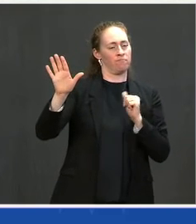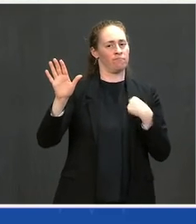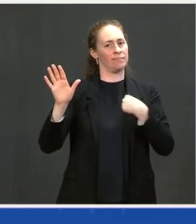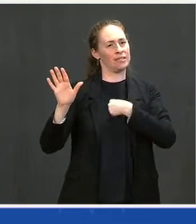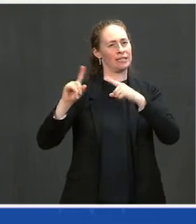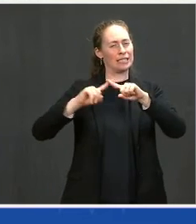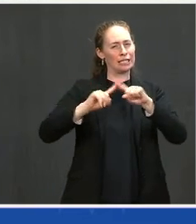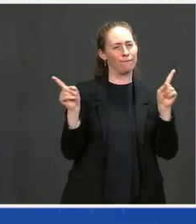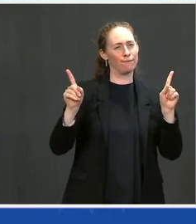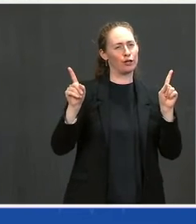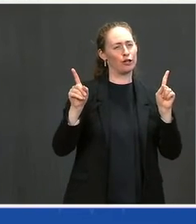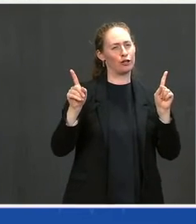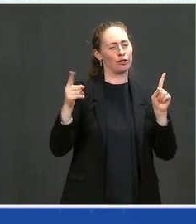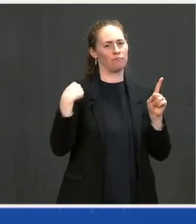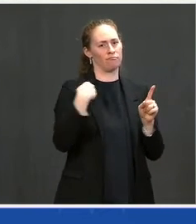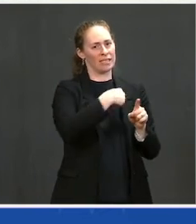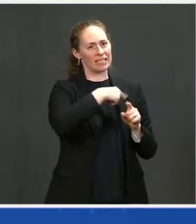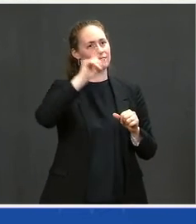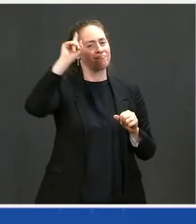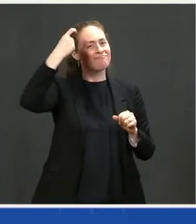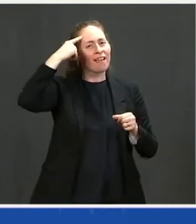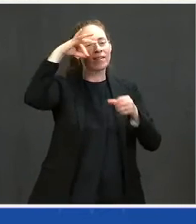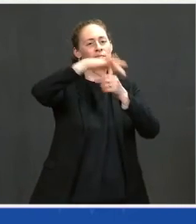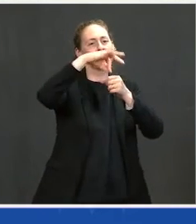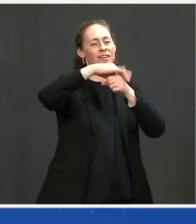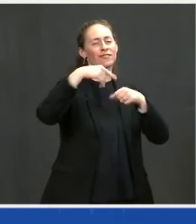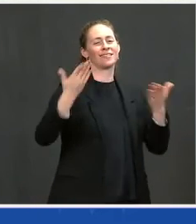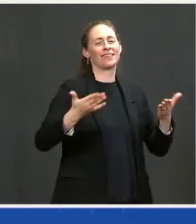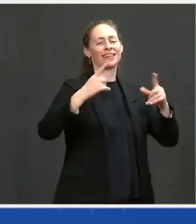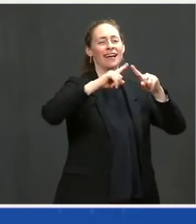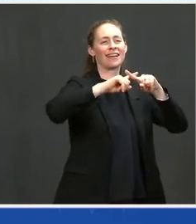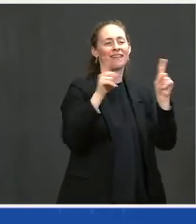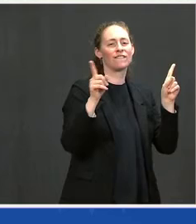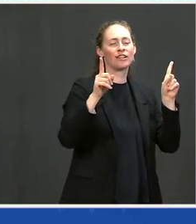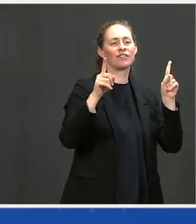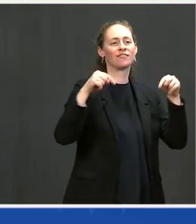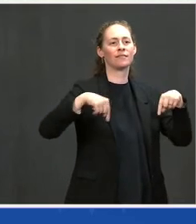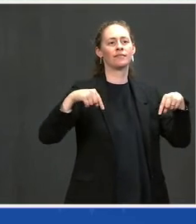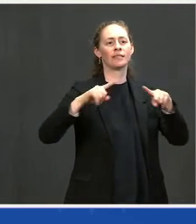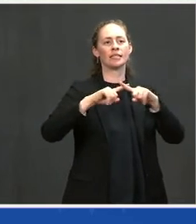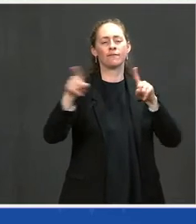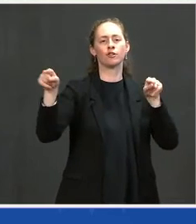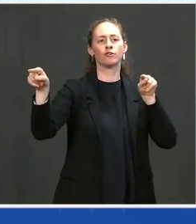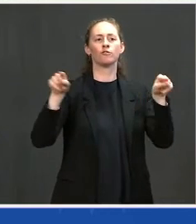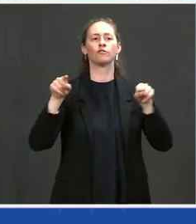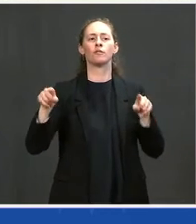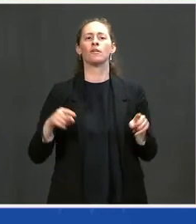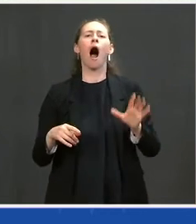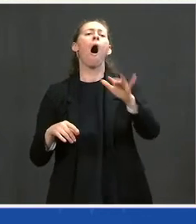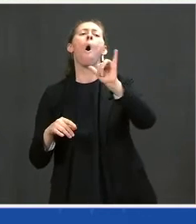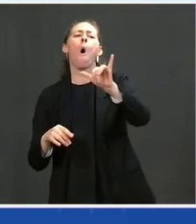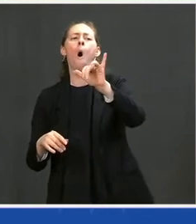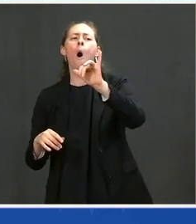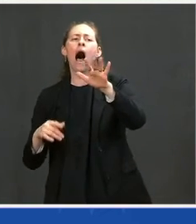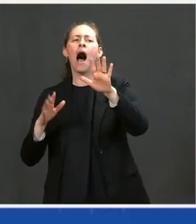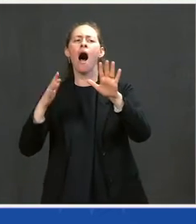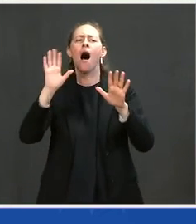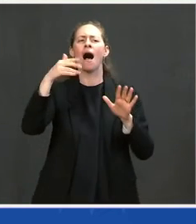works. Mr. President, sorry, I know you haven't had a chance to address the tragedies in Georgia